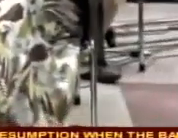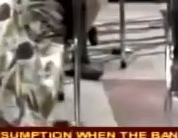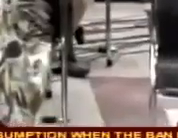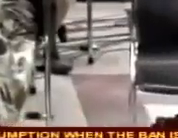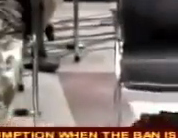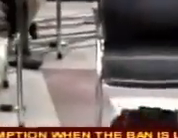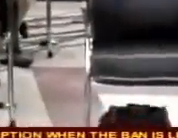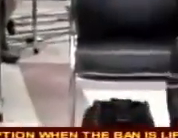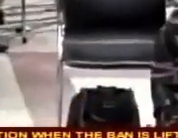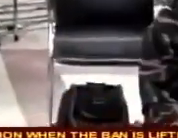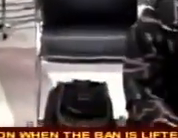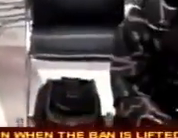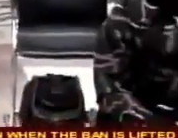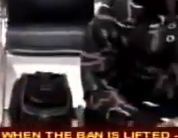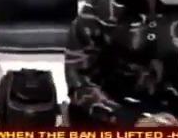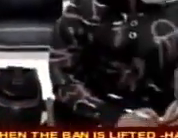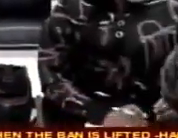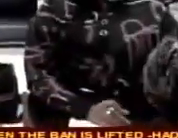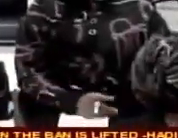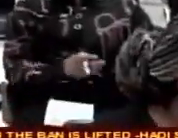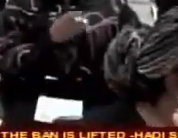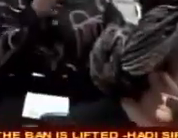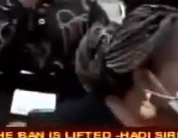set? Okay.